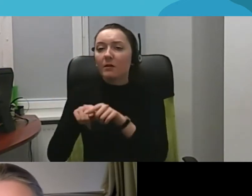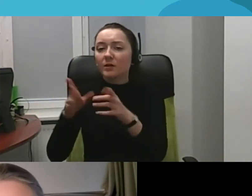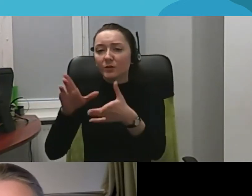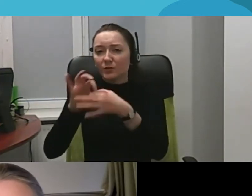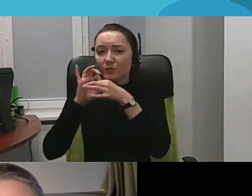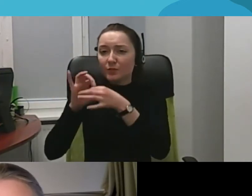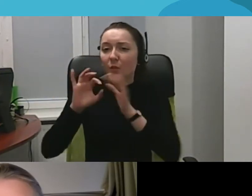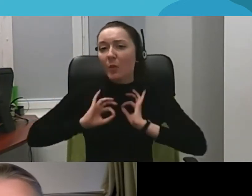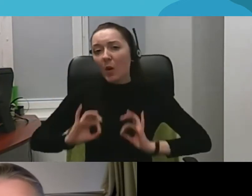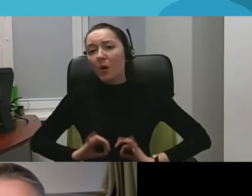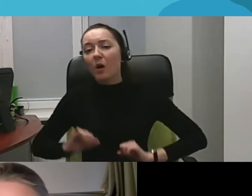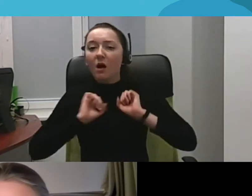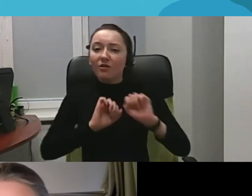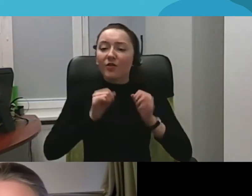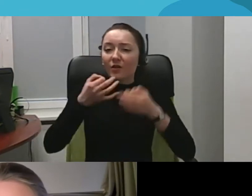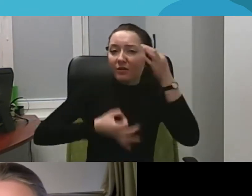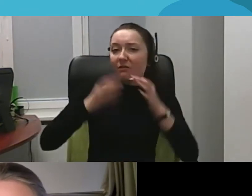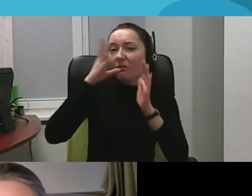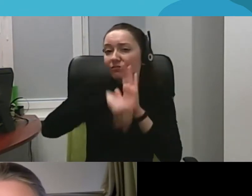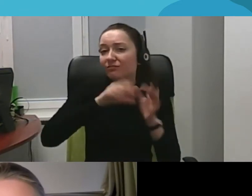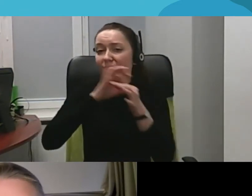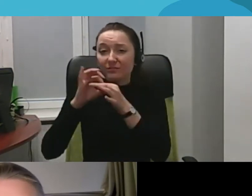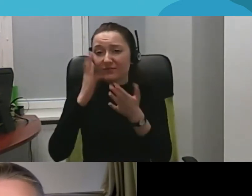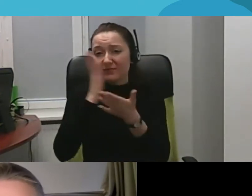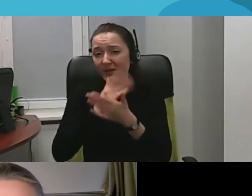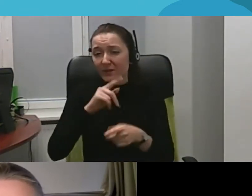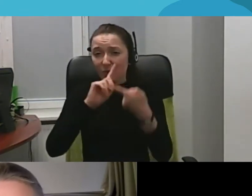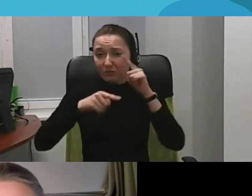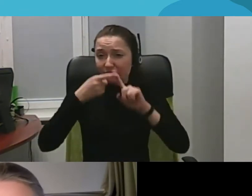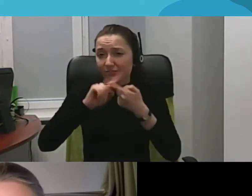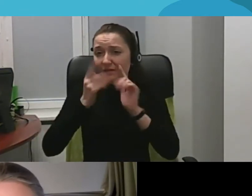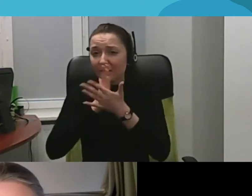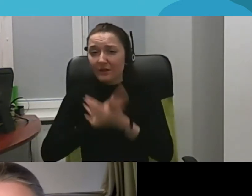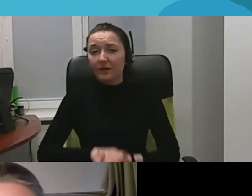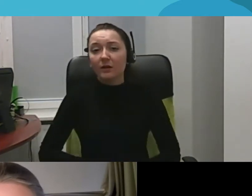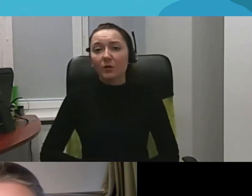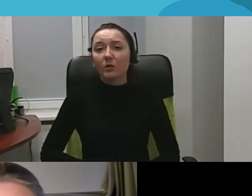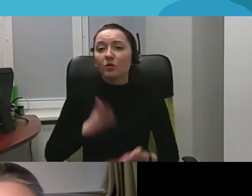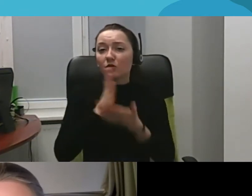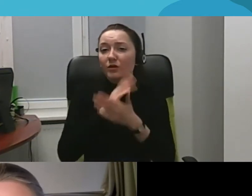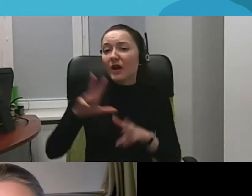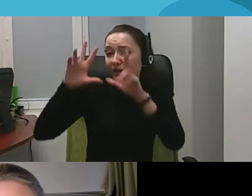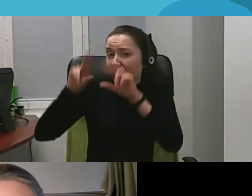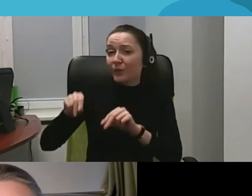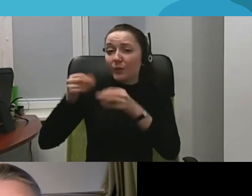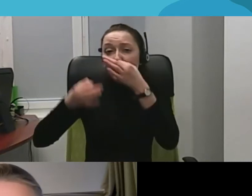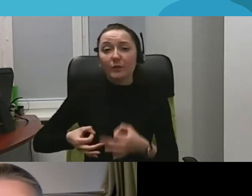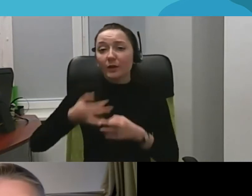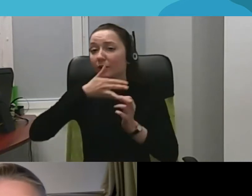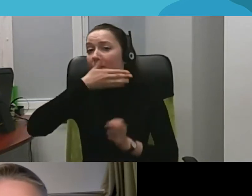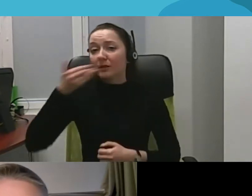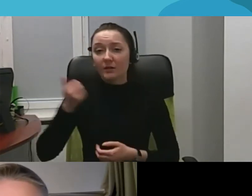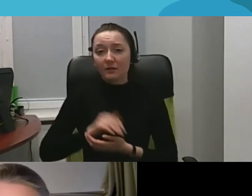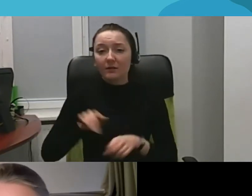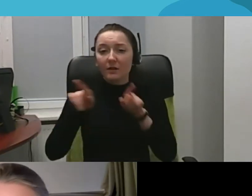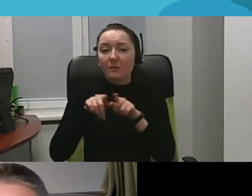practices such as contempt for the principles of right to a fair trial and presumption of innocence. And upon presenting